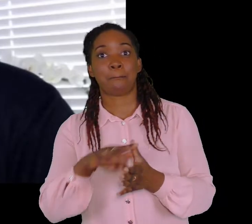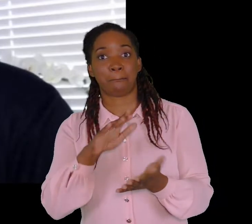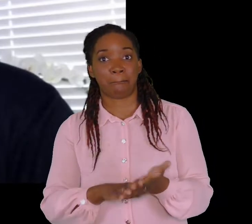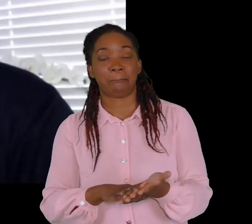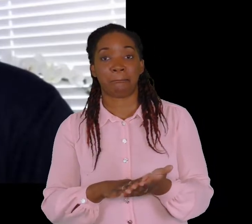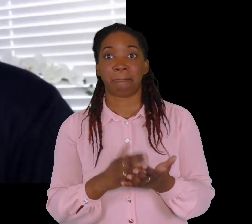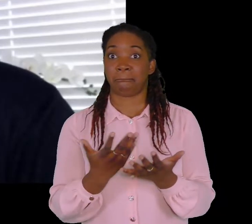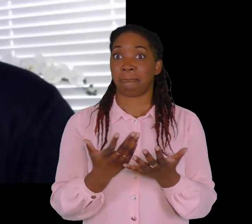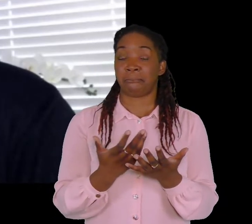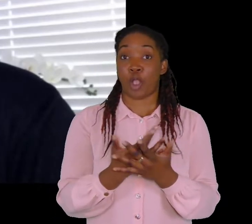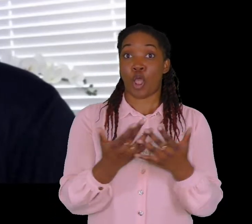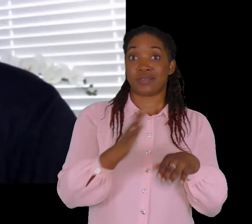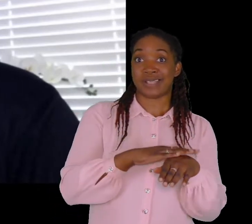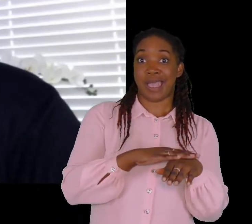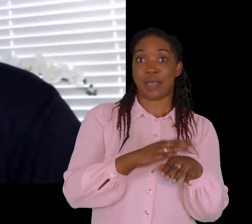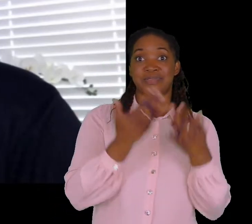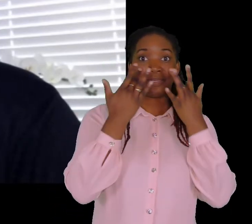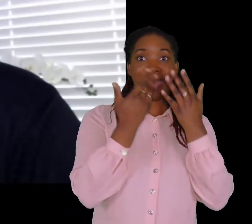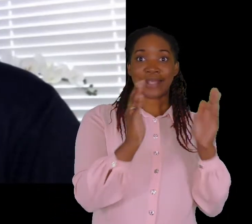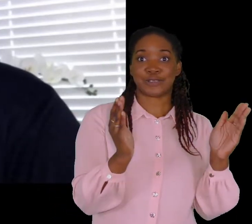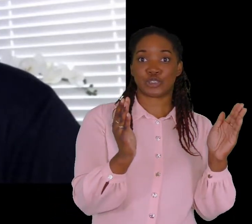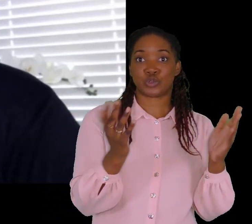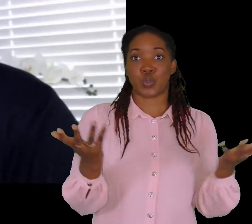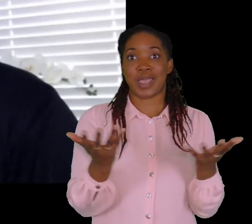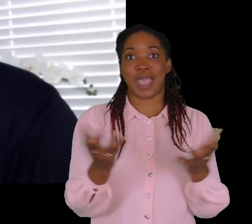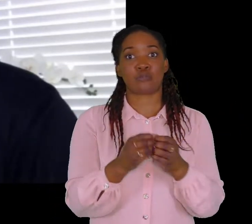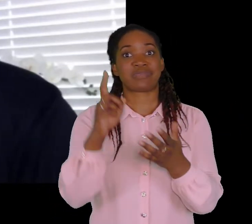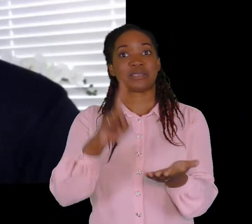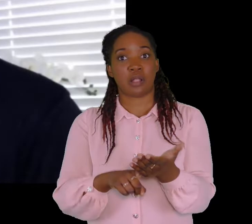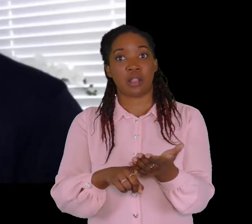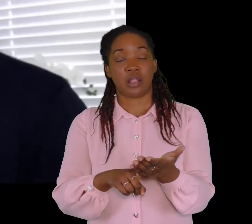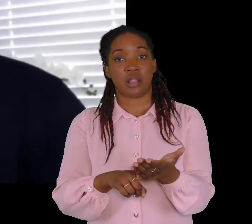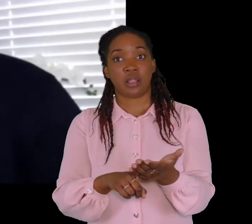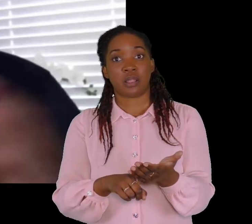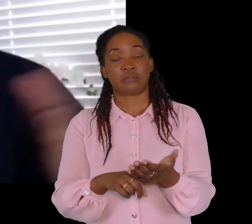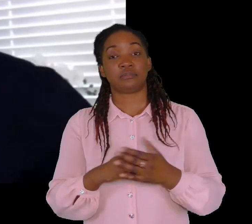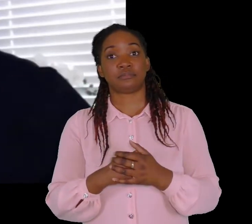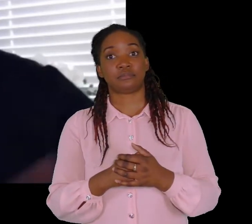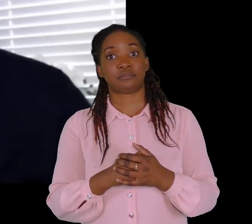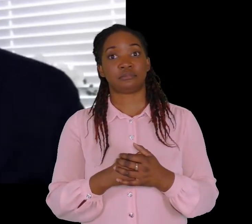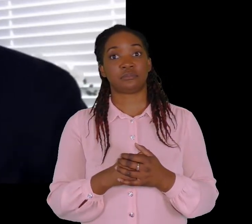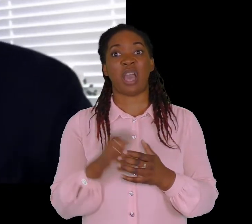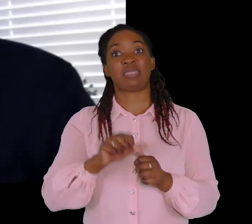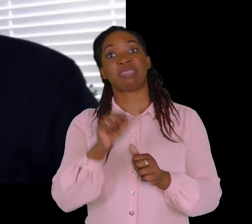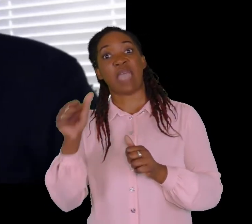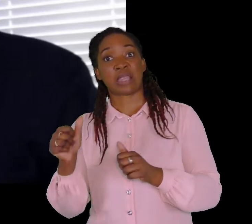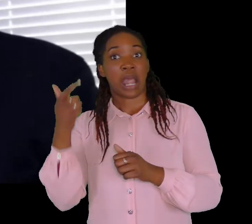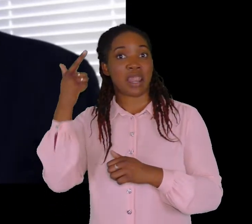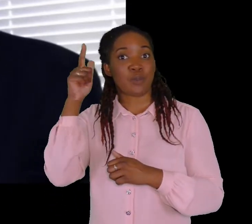Bristol, at the Arnolfini, and then in Liverpool. So there was an incredible